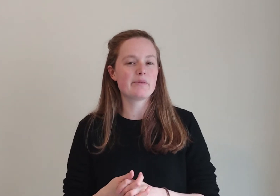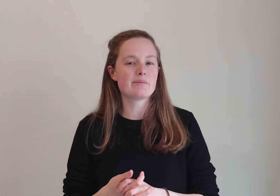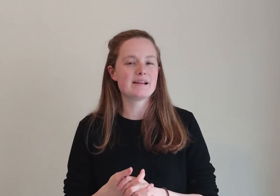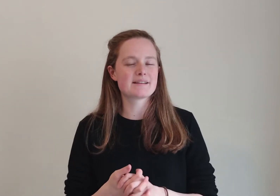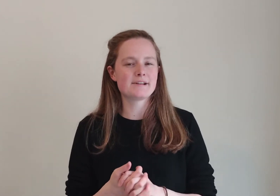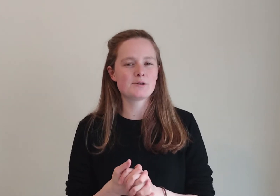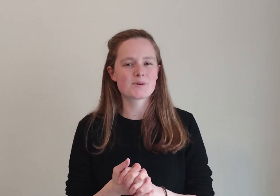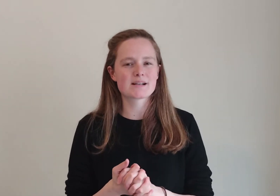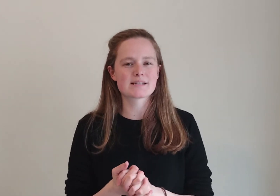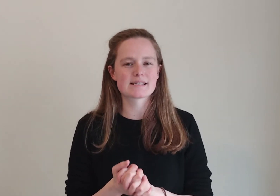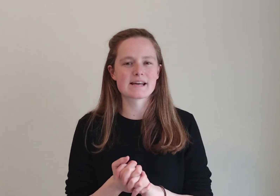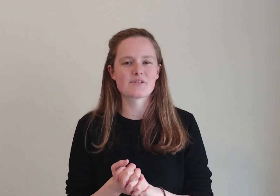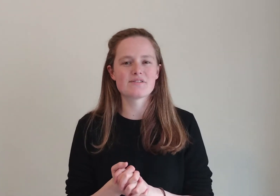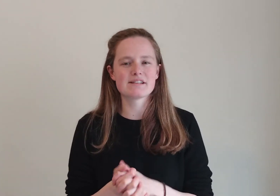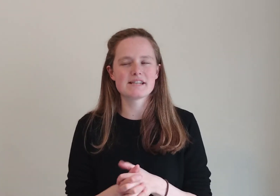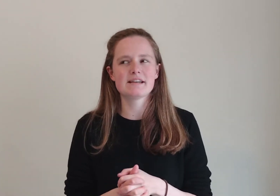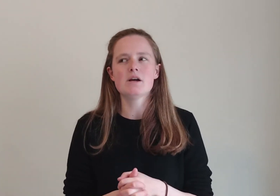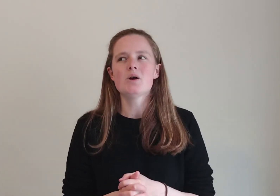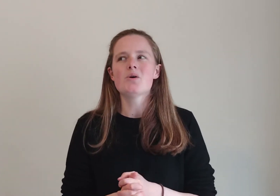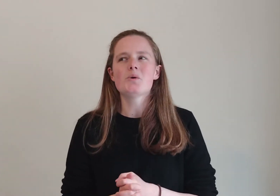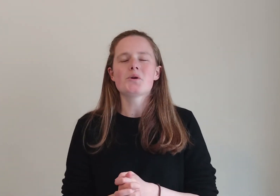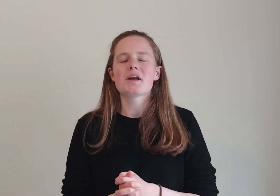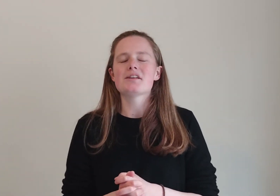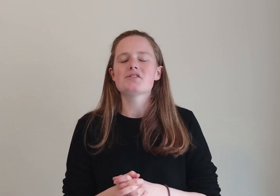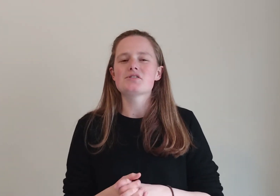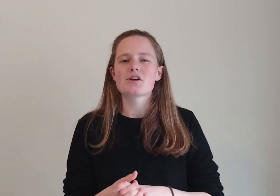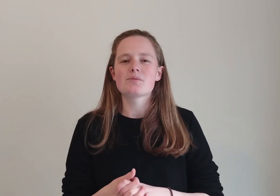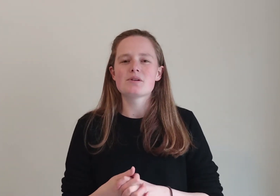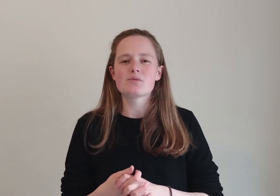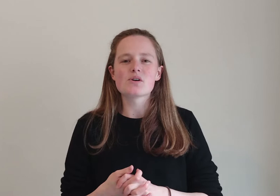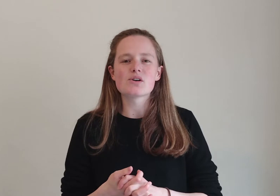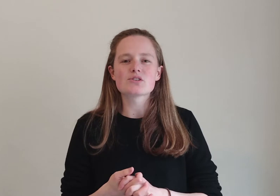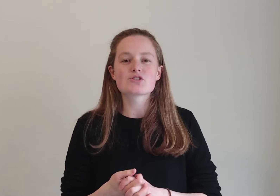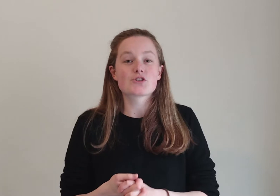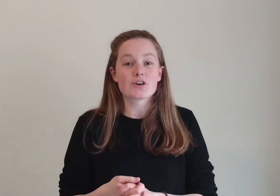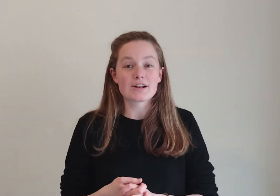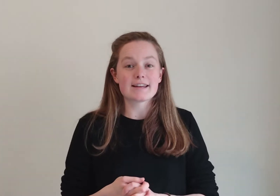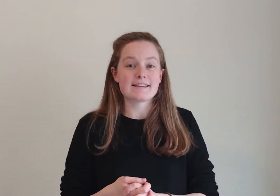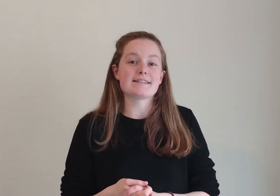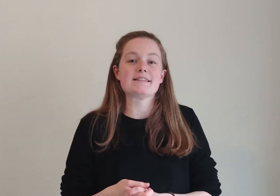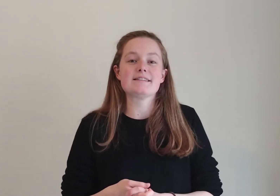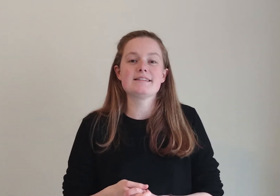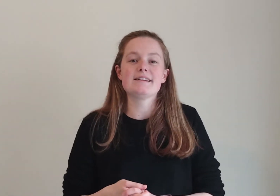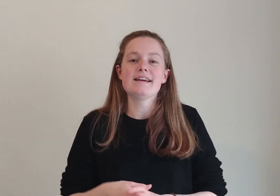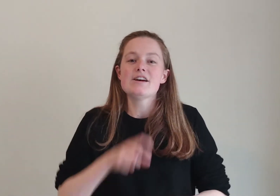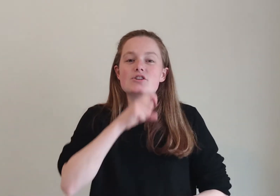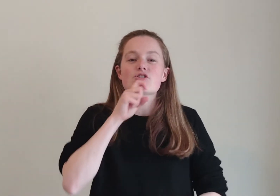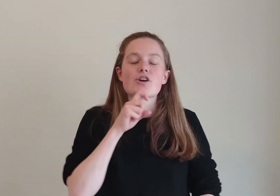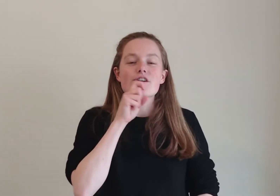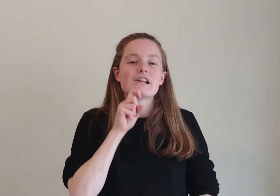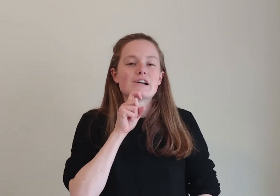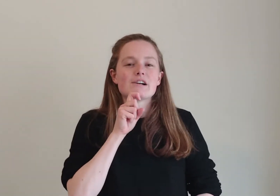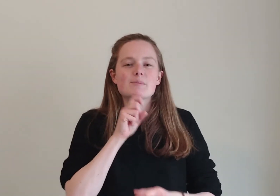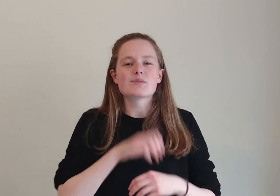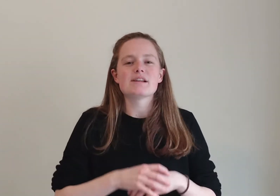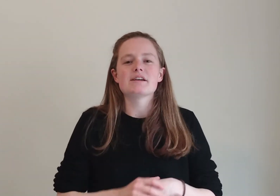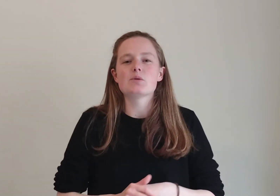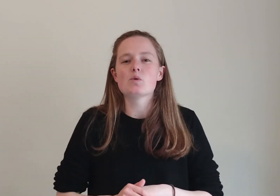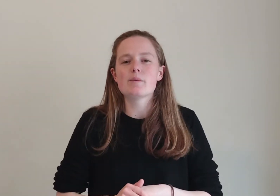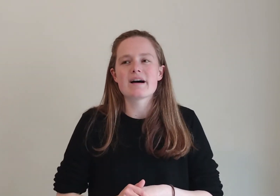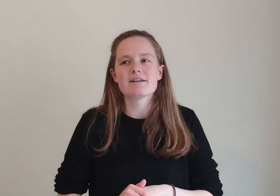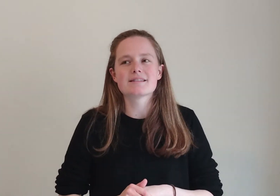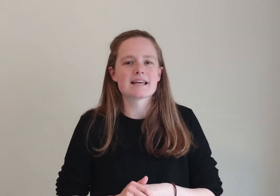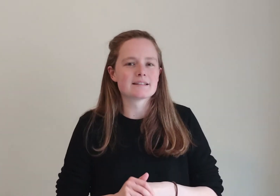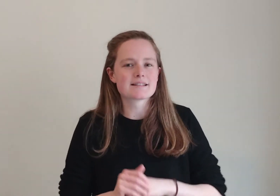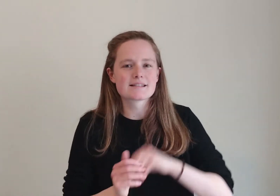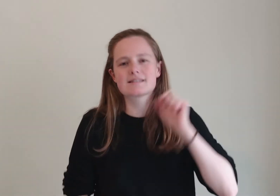can remember them. Let's have a little practice now. Are you ready? Can you show me what chocolate is? Chocolate, brilliant.